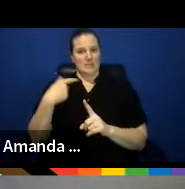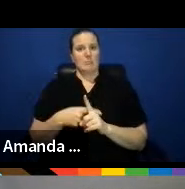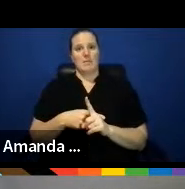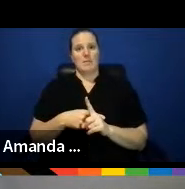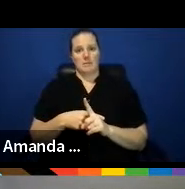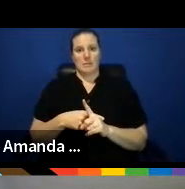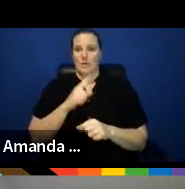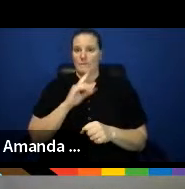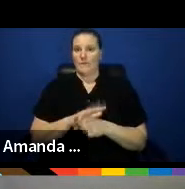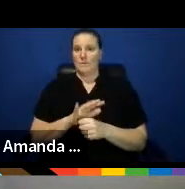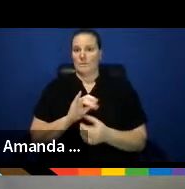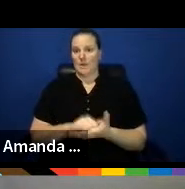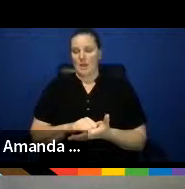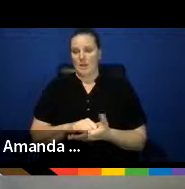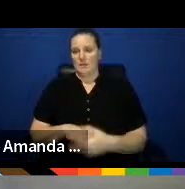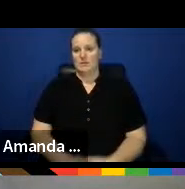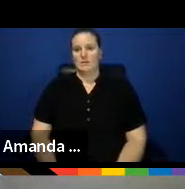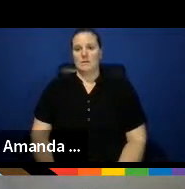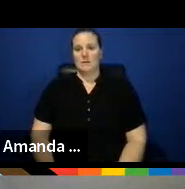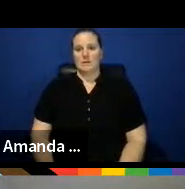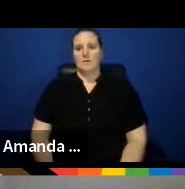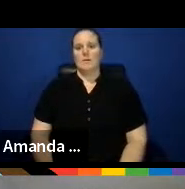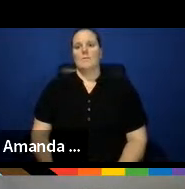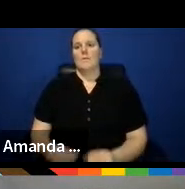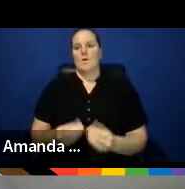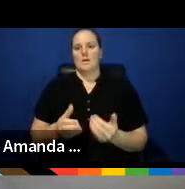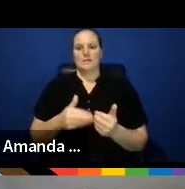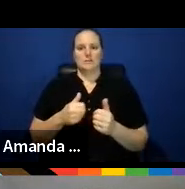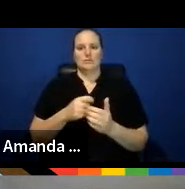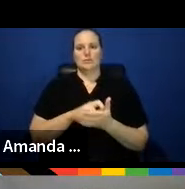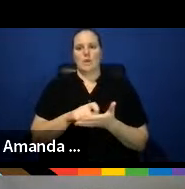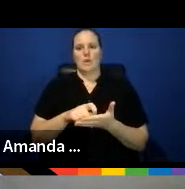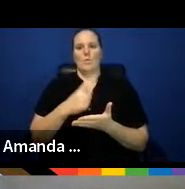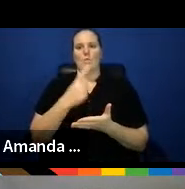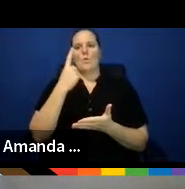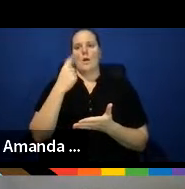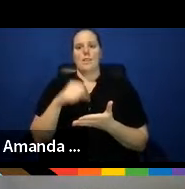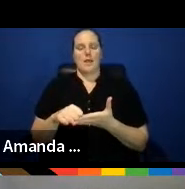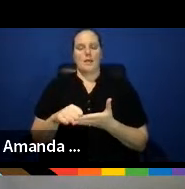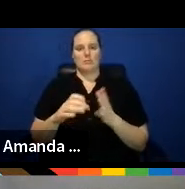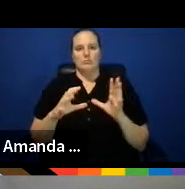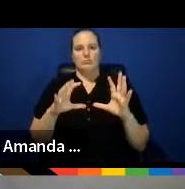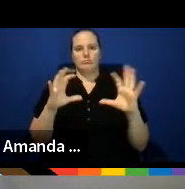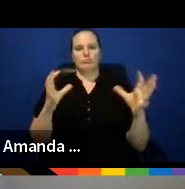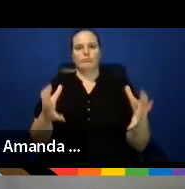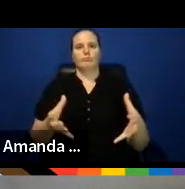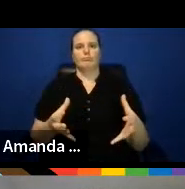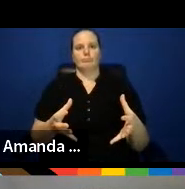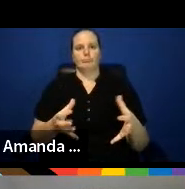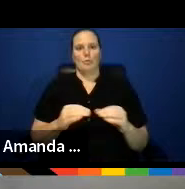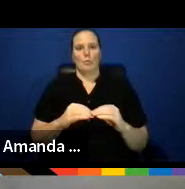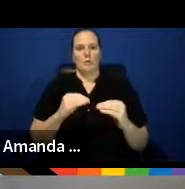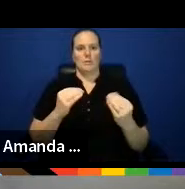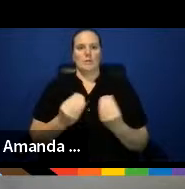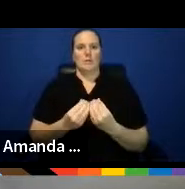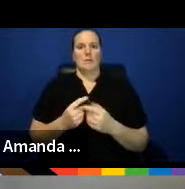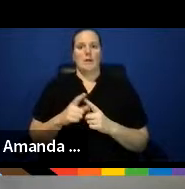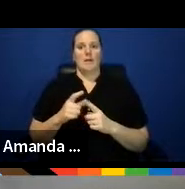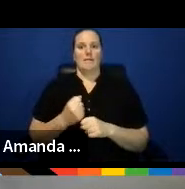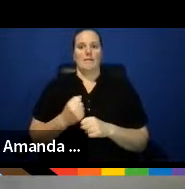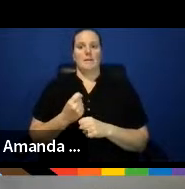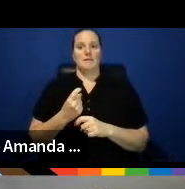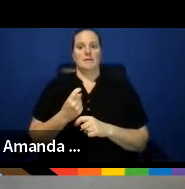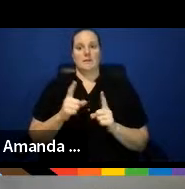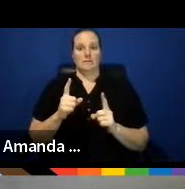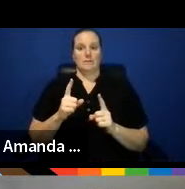to confirm that's the case, because it is a lot easier to just write like one letter from an organization. But if it makes a difference,